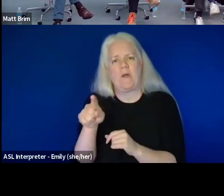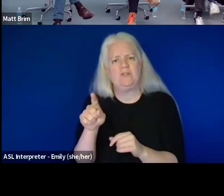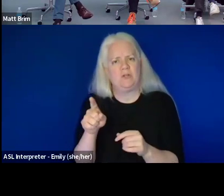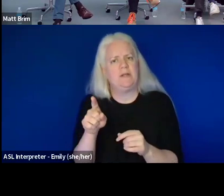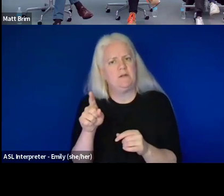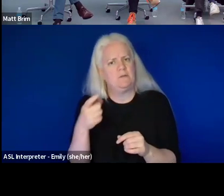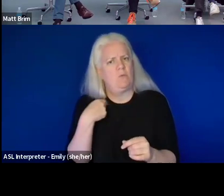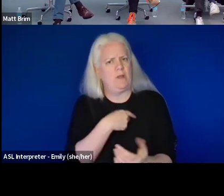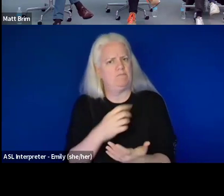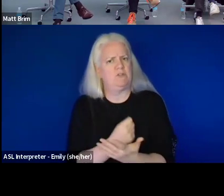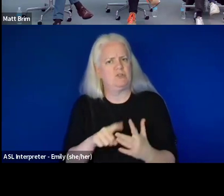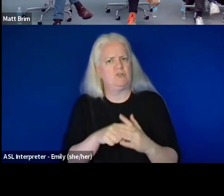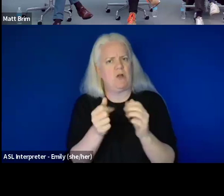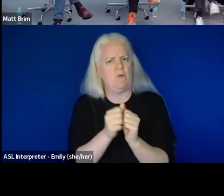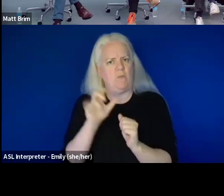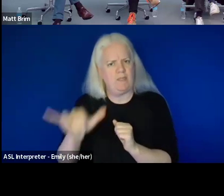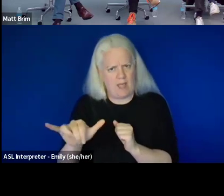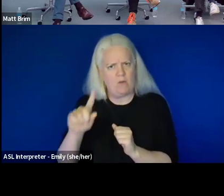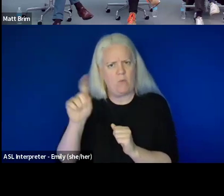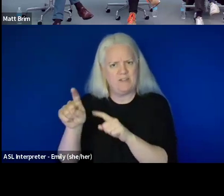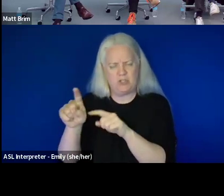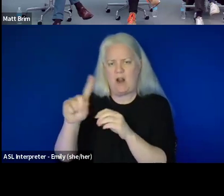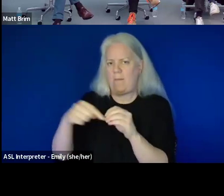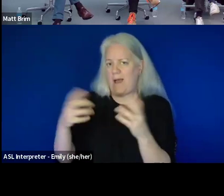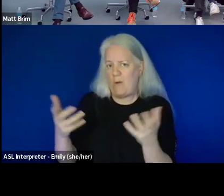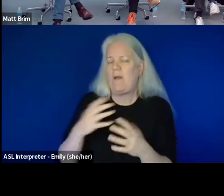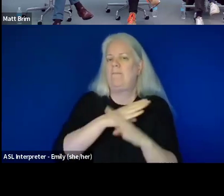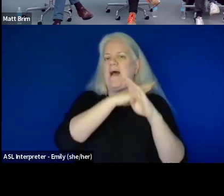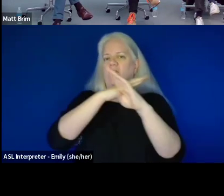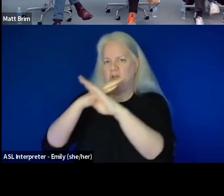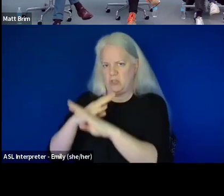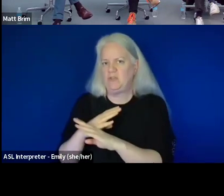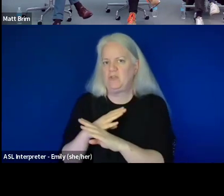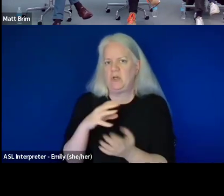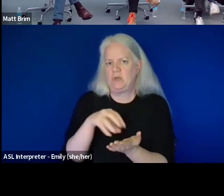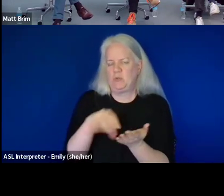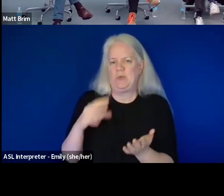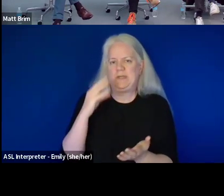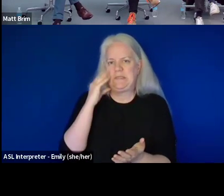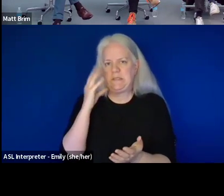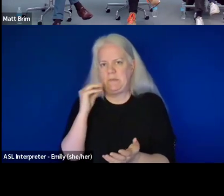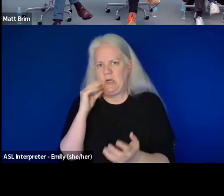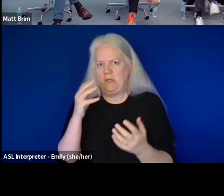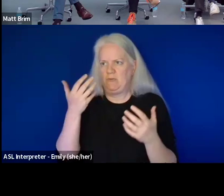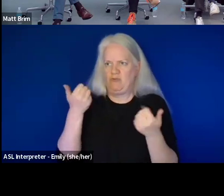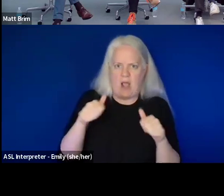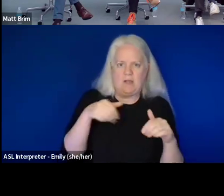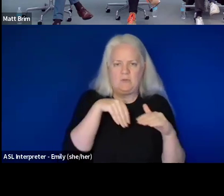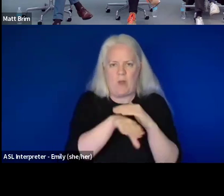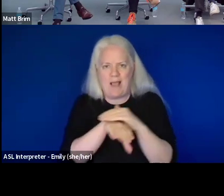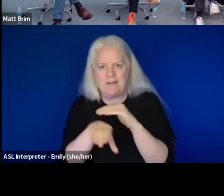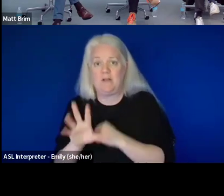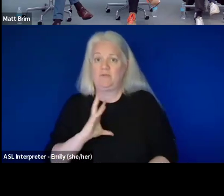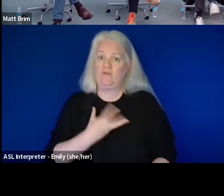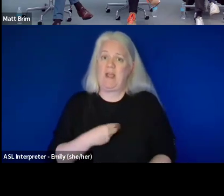and that is the barriers that students found when trying to access trans